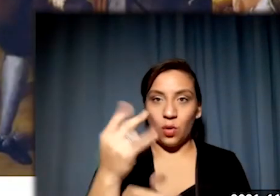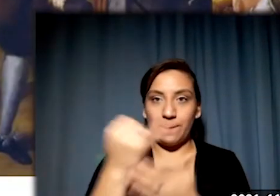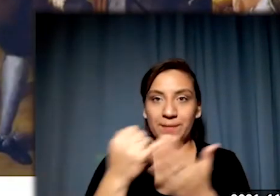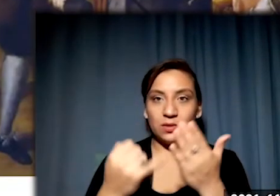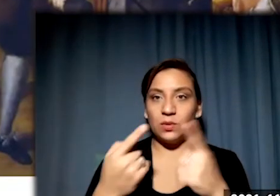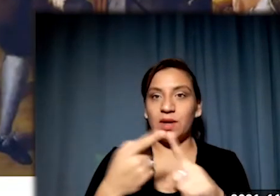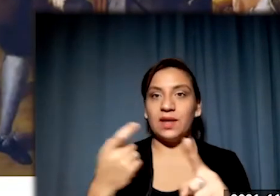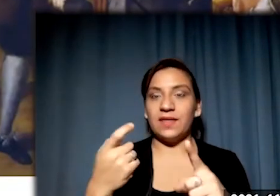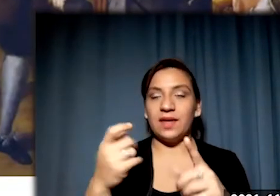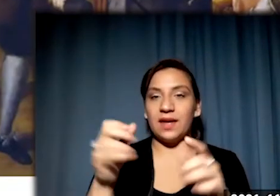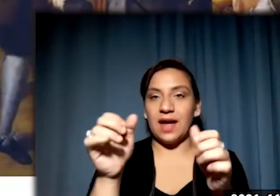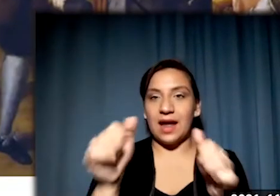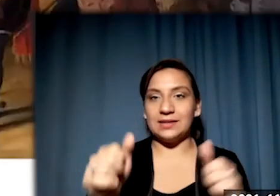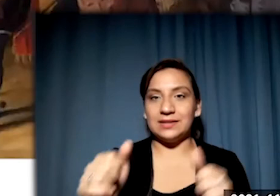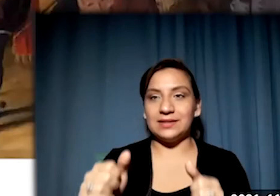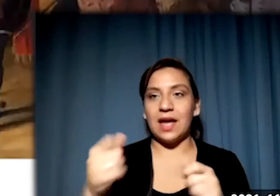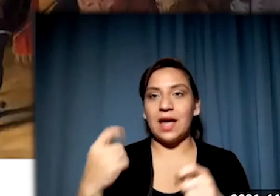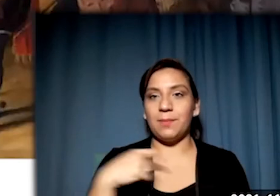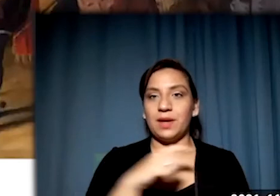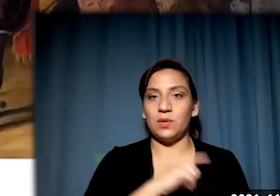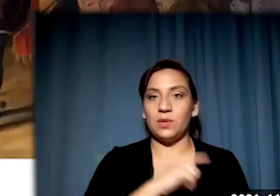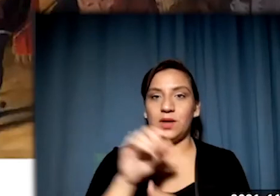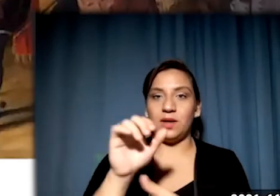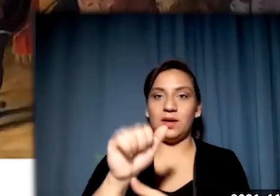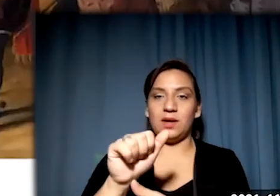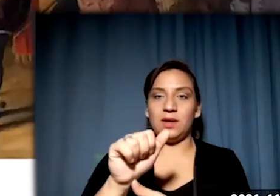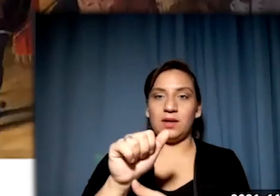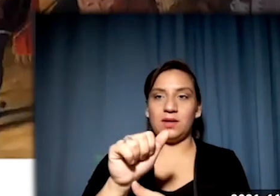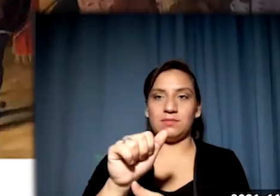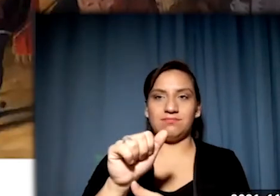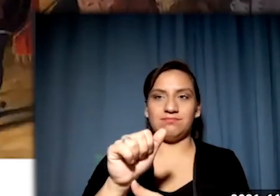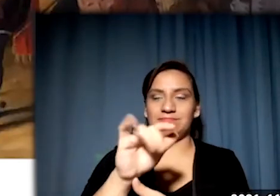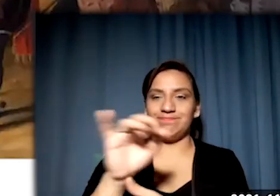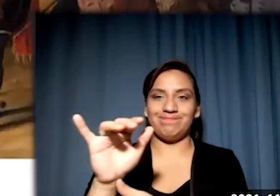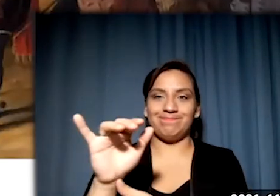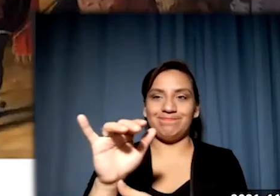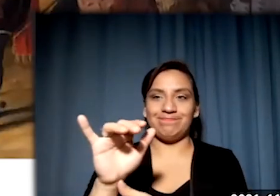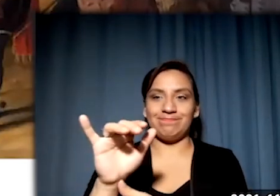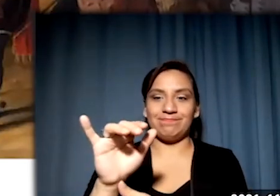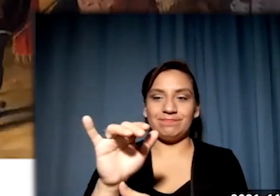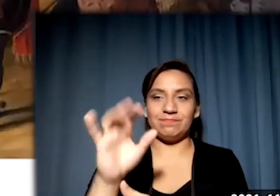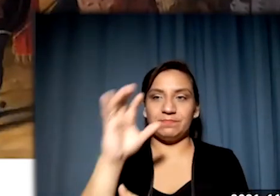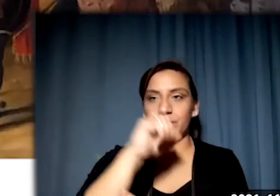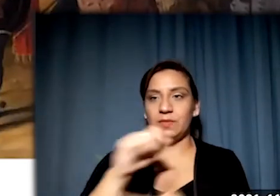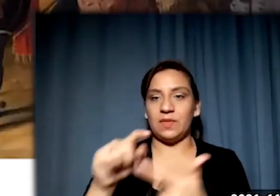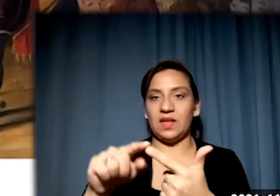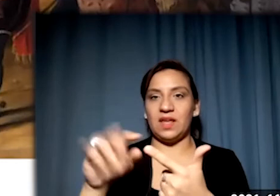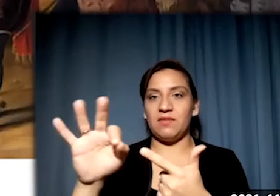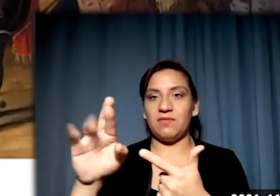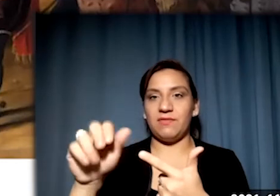and Francisco de Zurbarán. The representations show the city of San Juan as